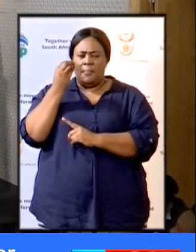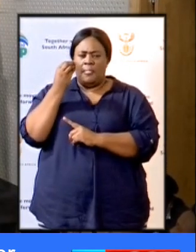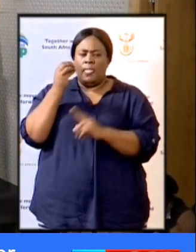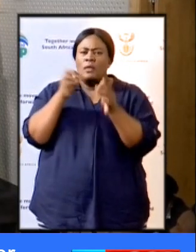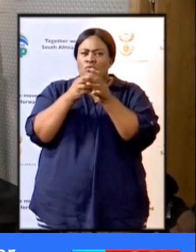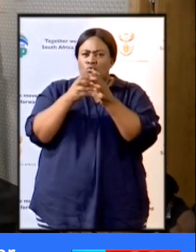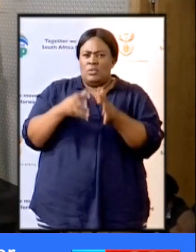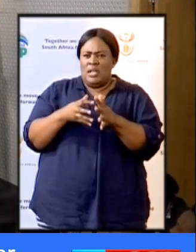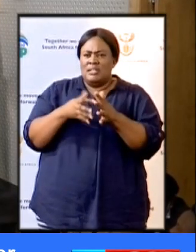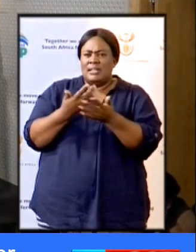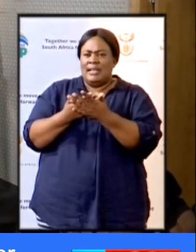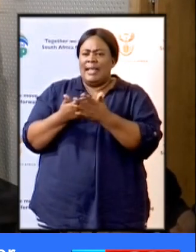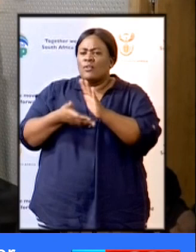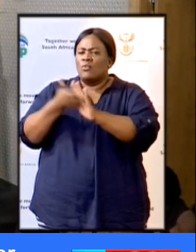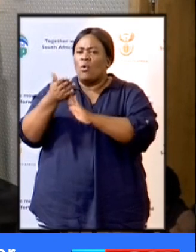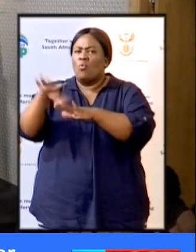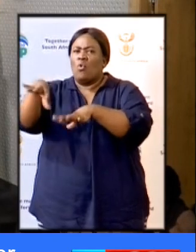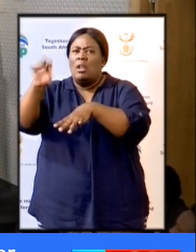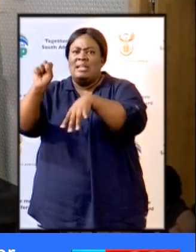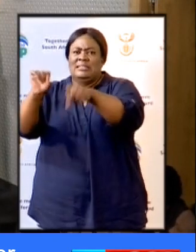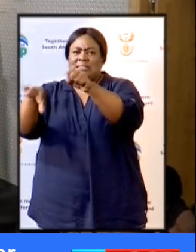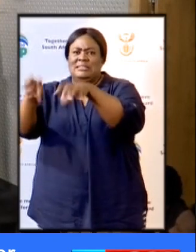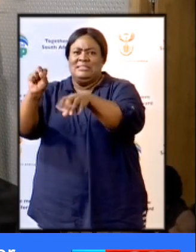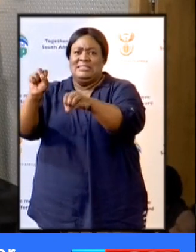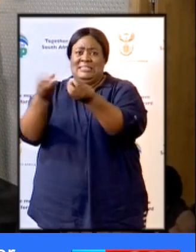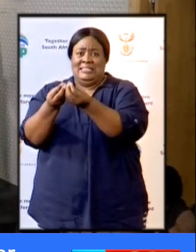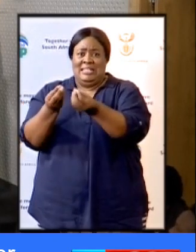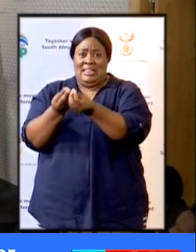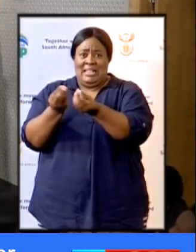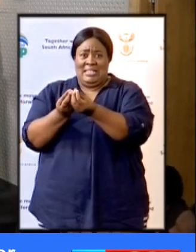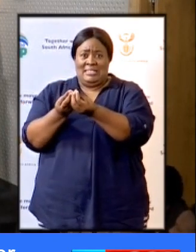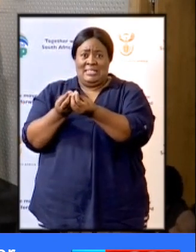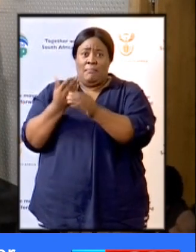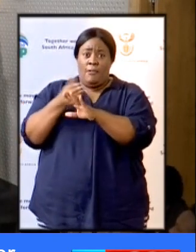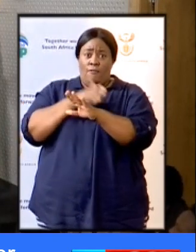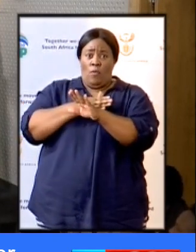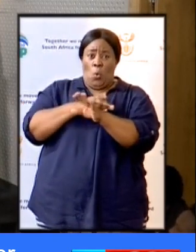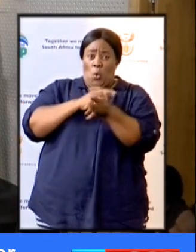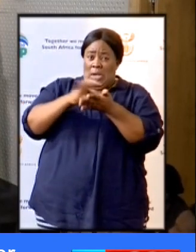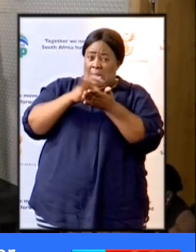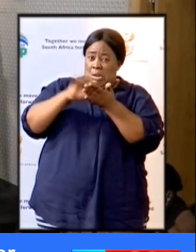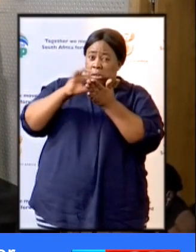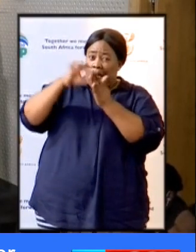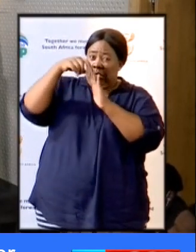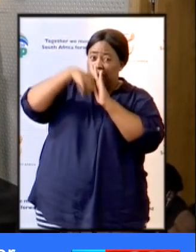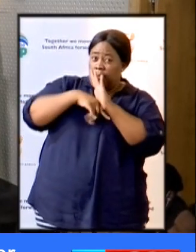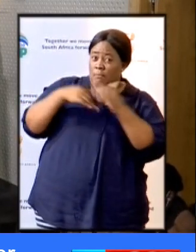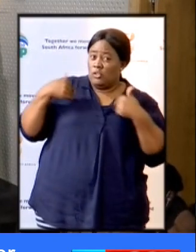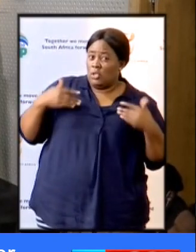personal items from campuses before the deep cleaning of campuses commence?